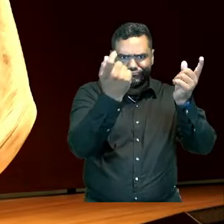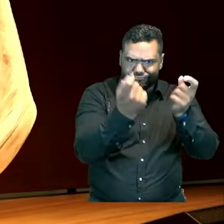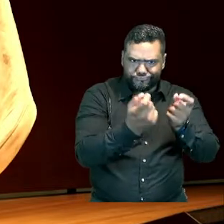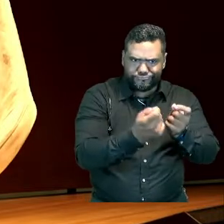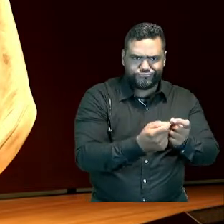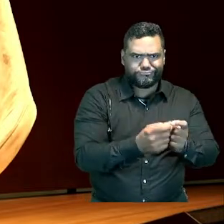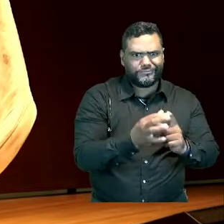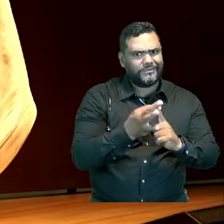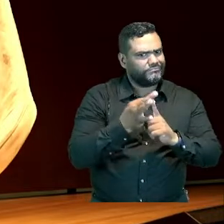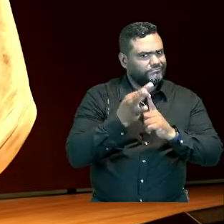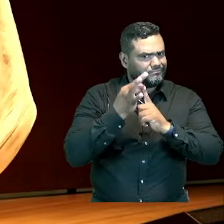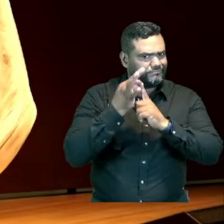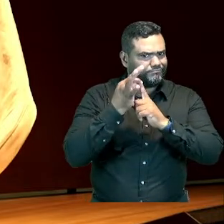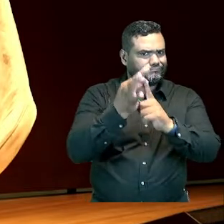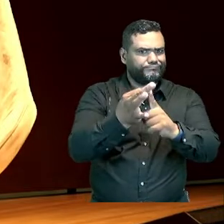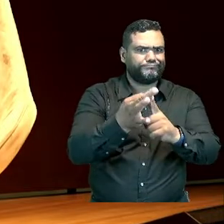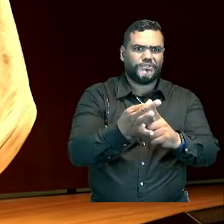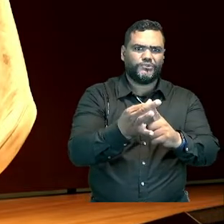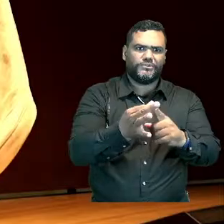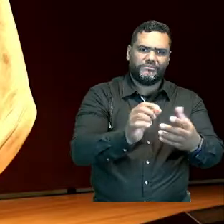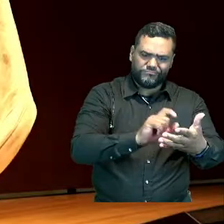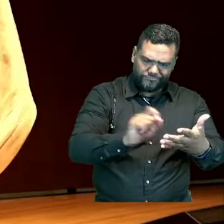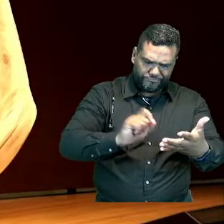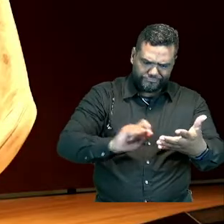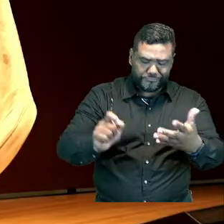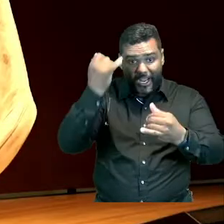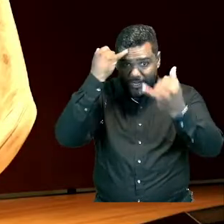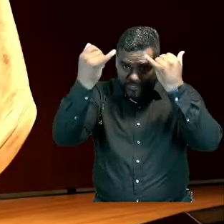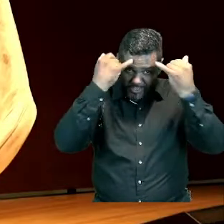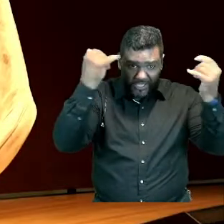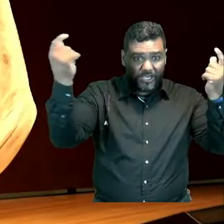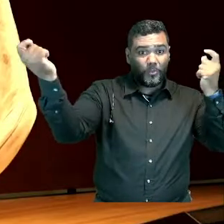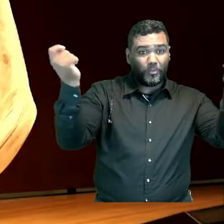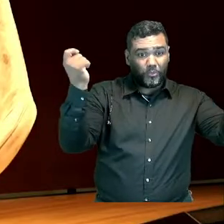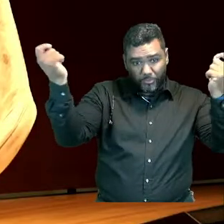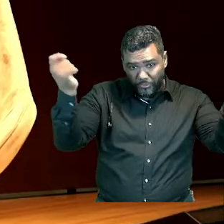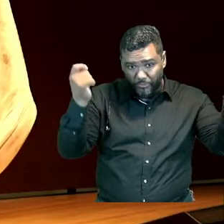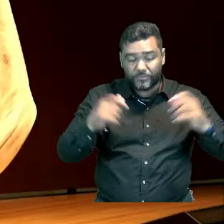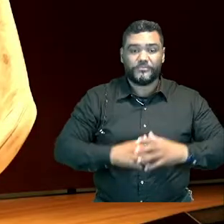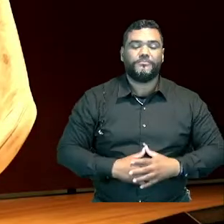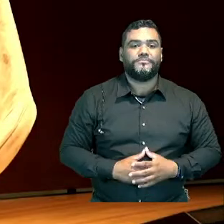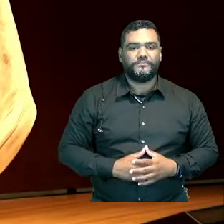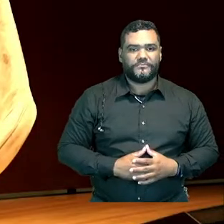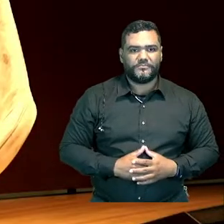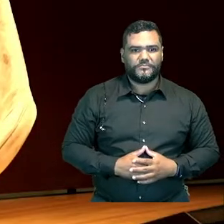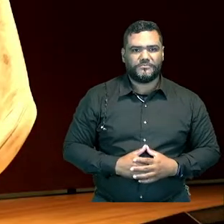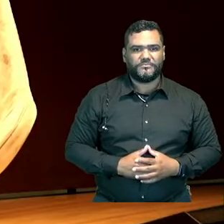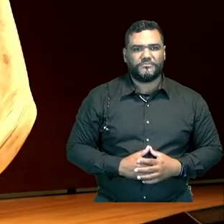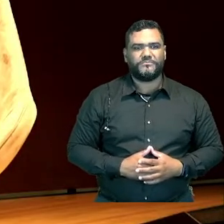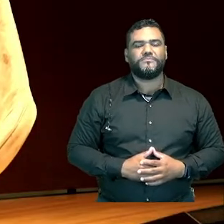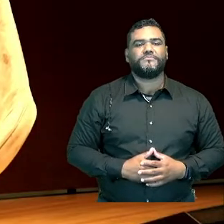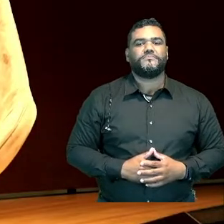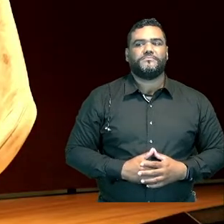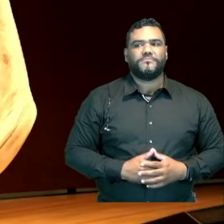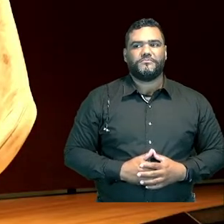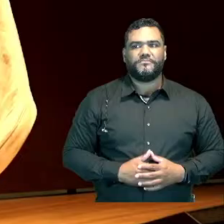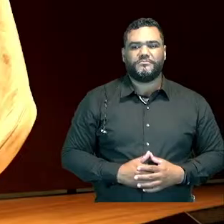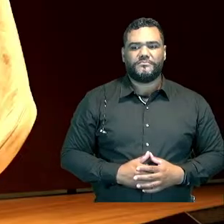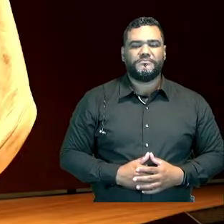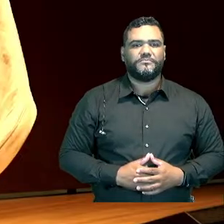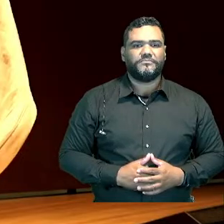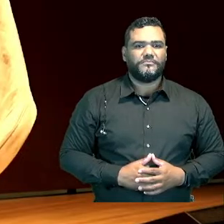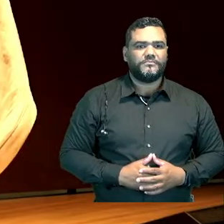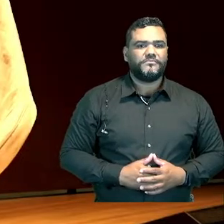and has studies in economy, specialization in creative writing, and for 13 years she has been an activist